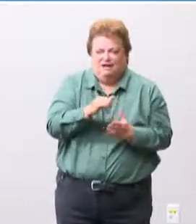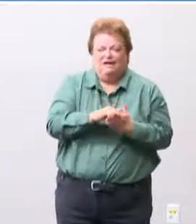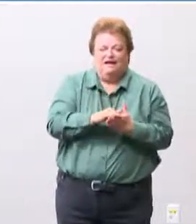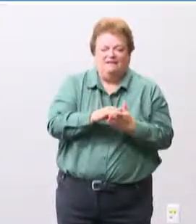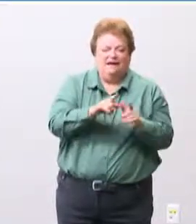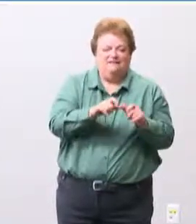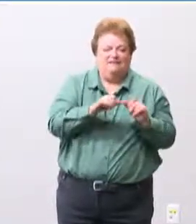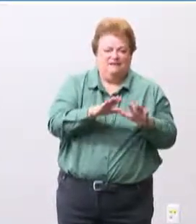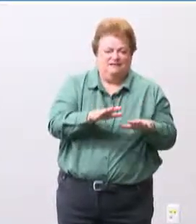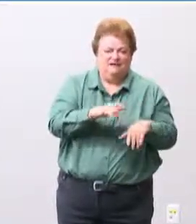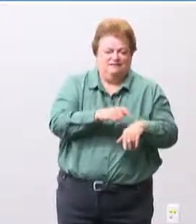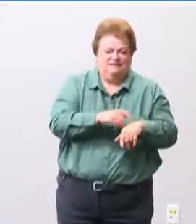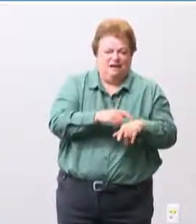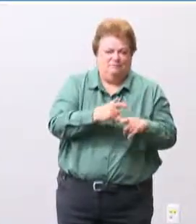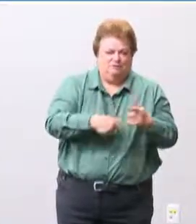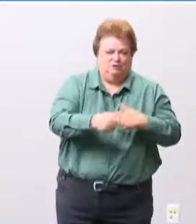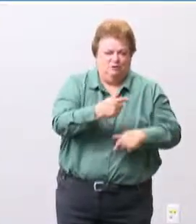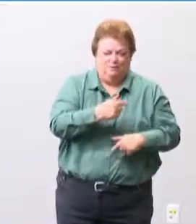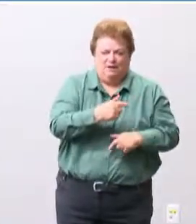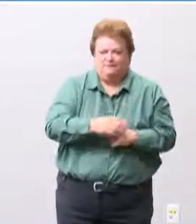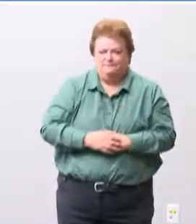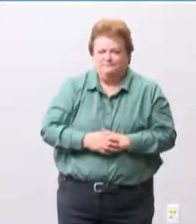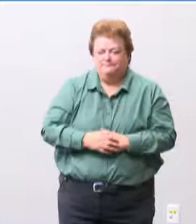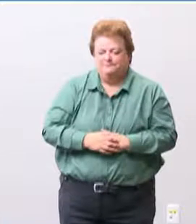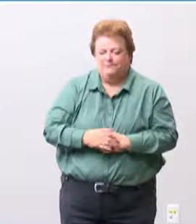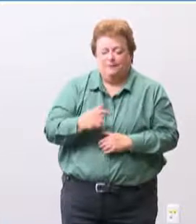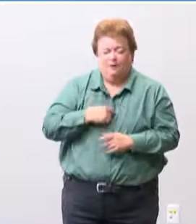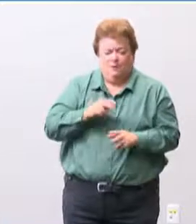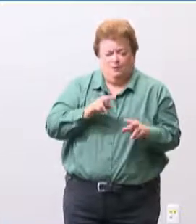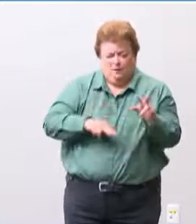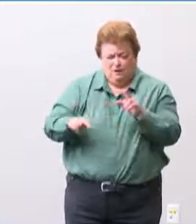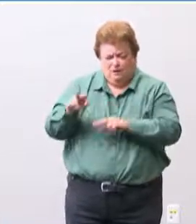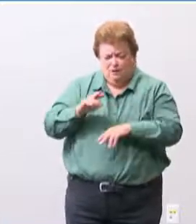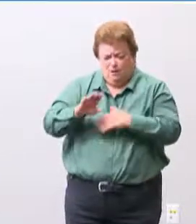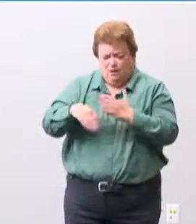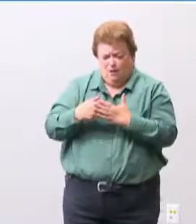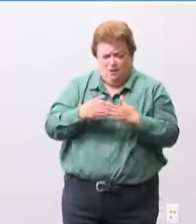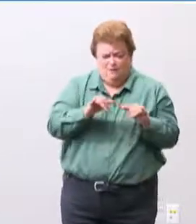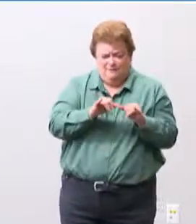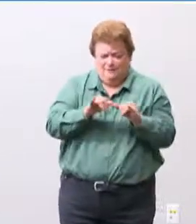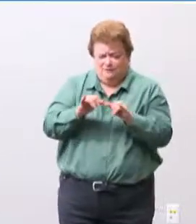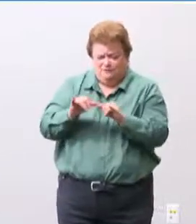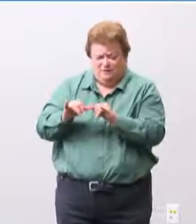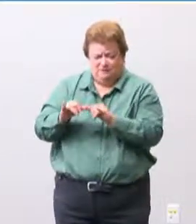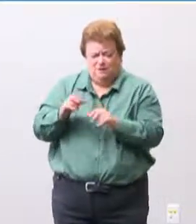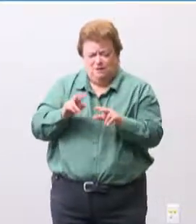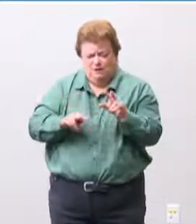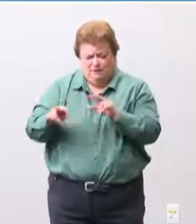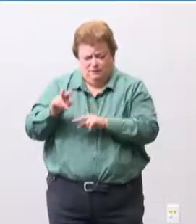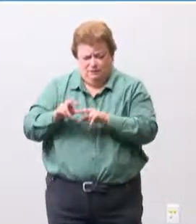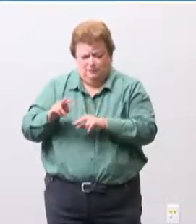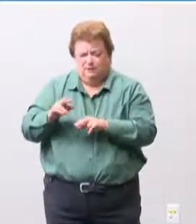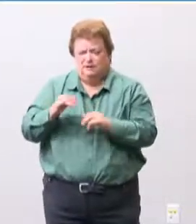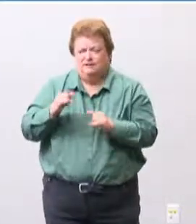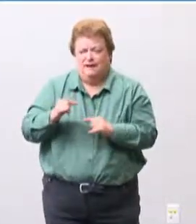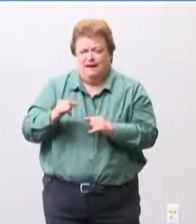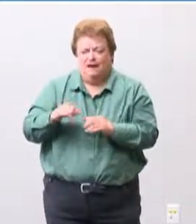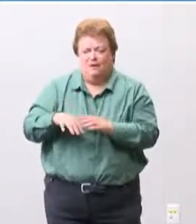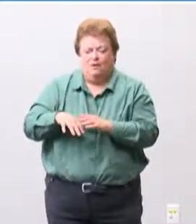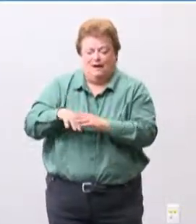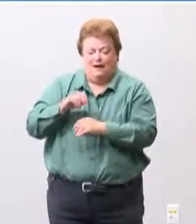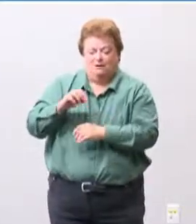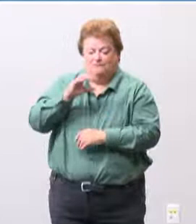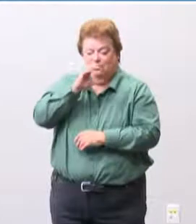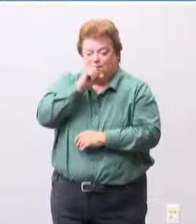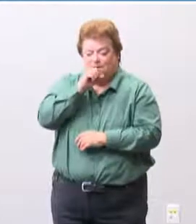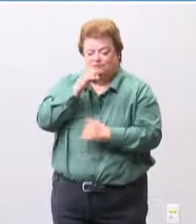testing turnaround time. After reviewing all of the metrics together, the risk dial is moving out of the orange and into